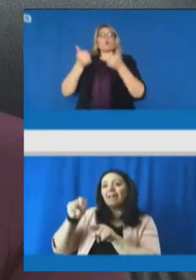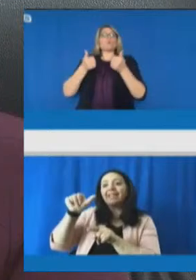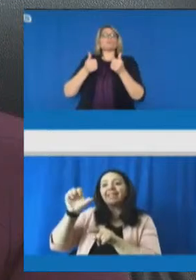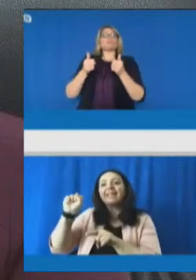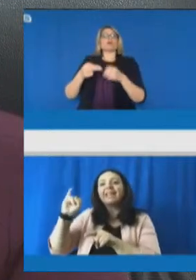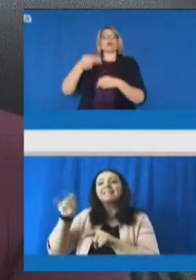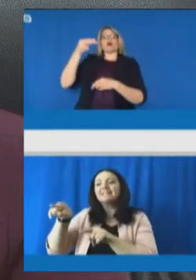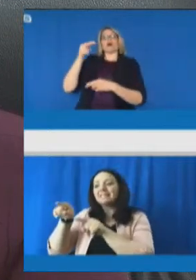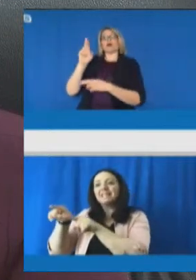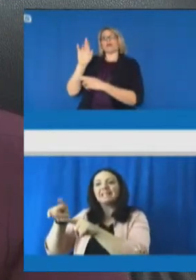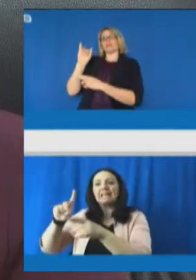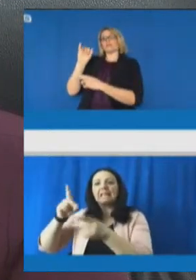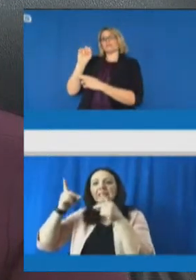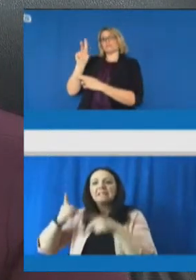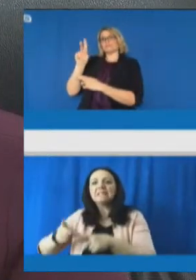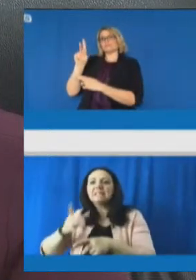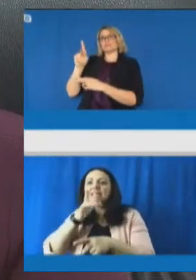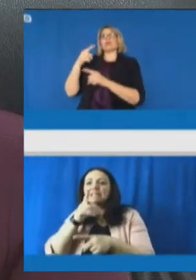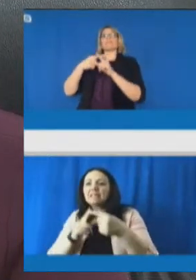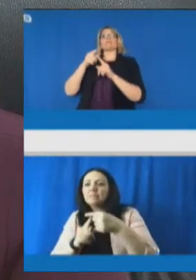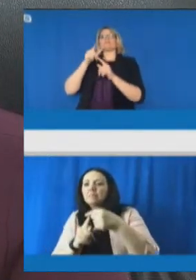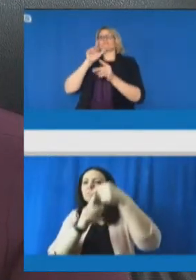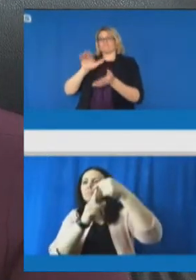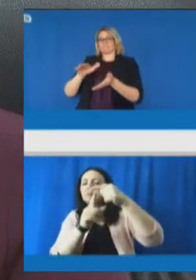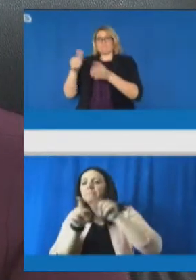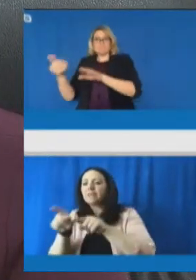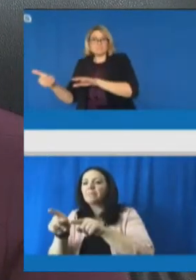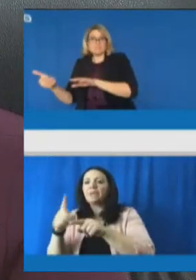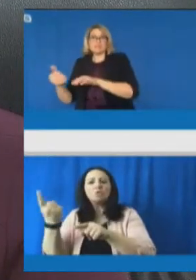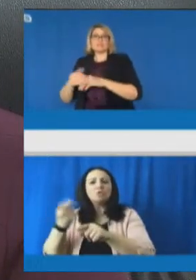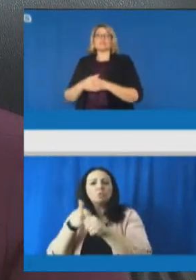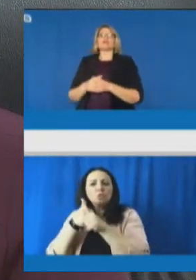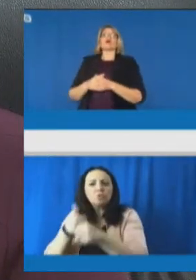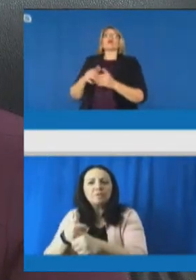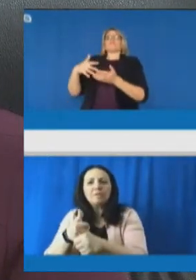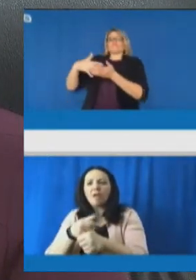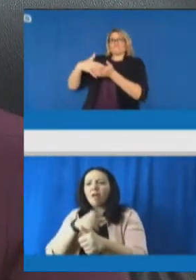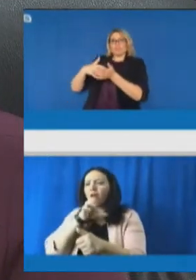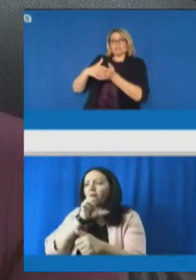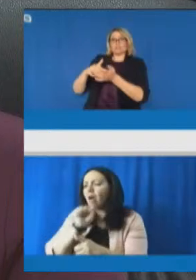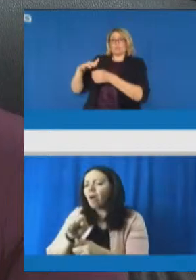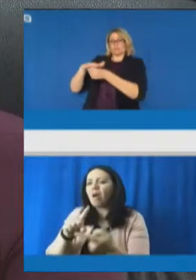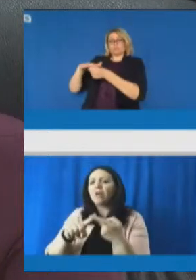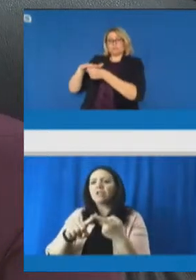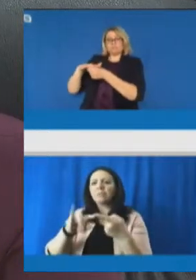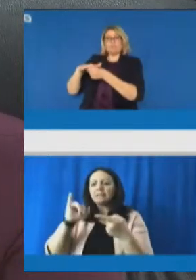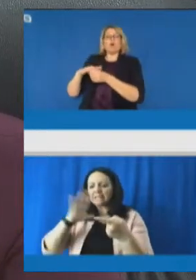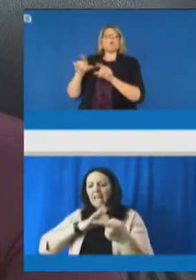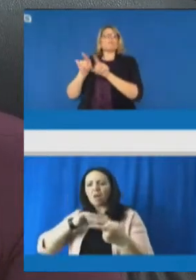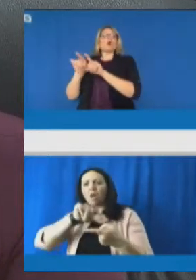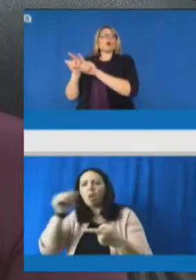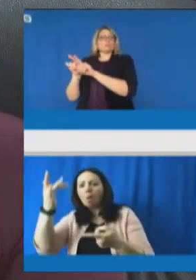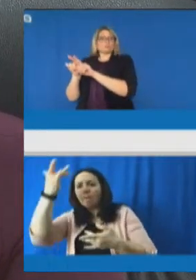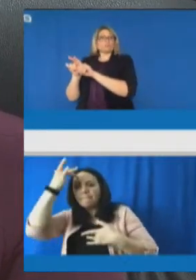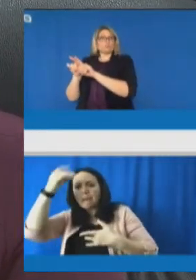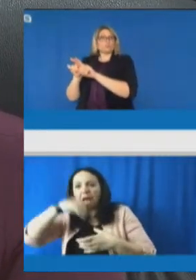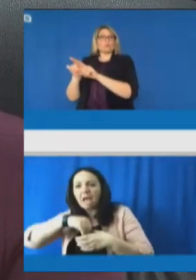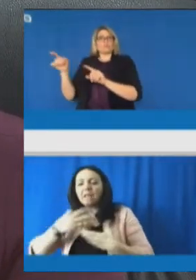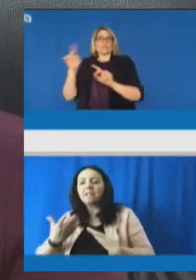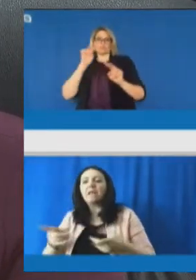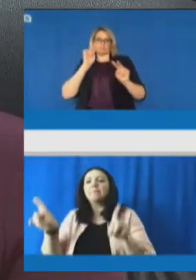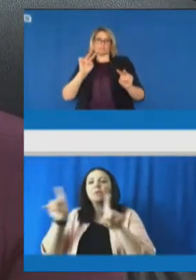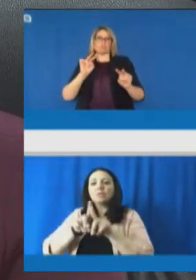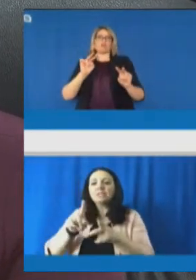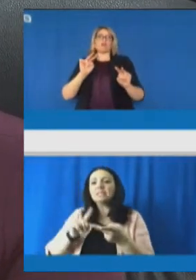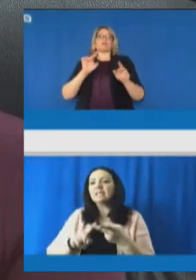used to seeing. So when they affect a daycare center or restaurant staff, those are younger people, obviously, who are working in